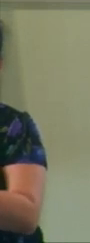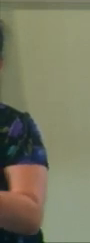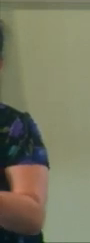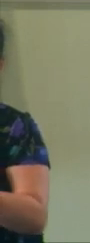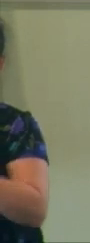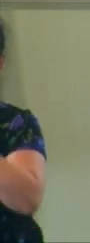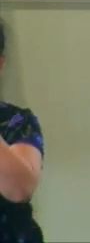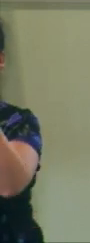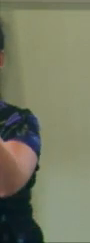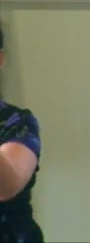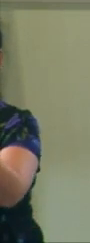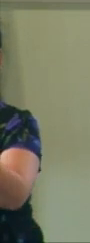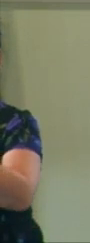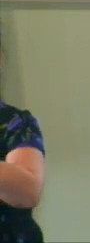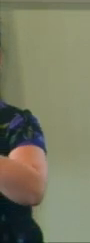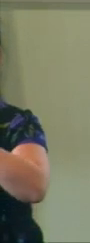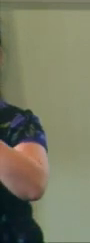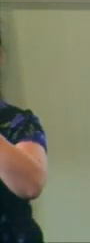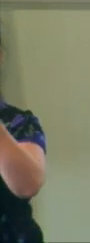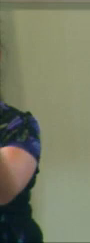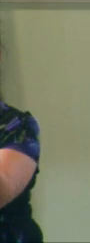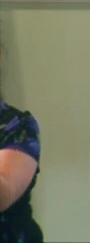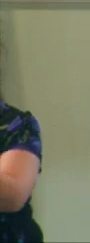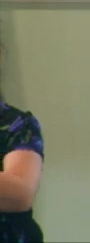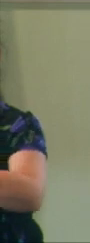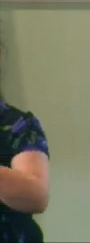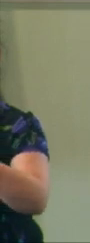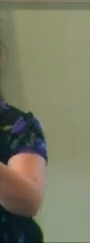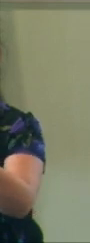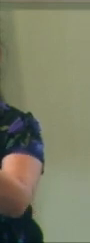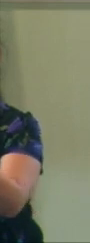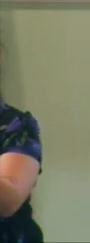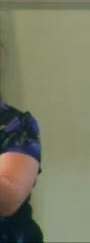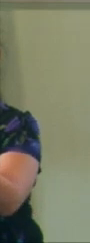call out among the